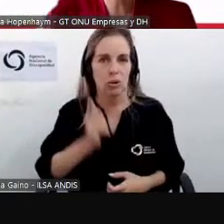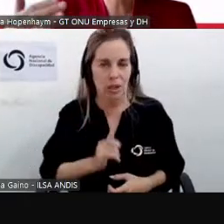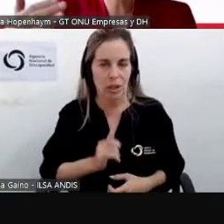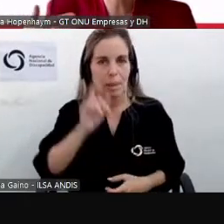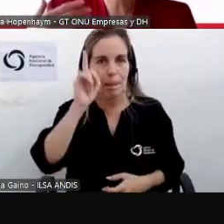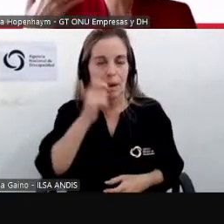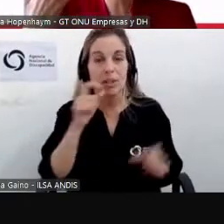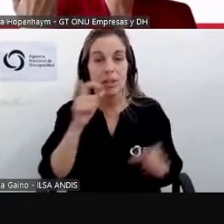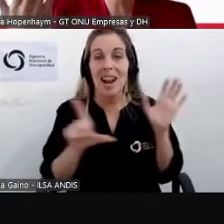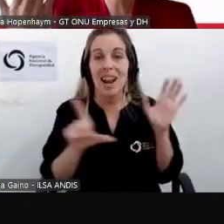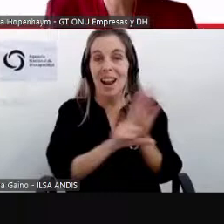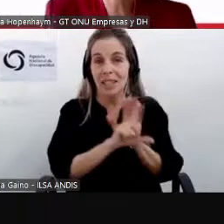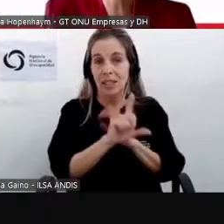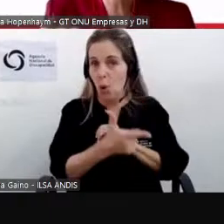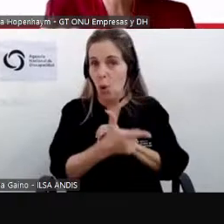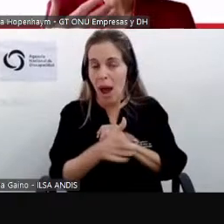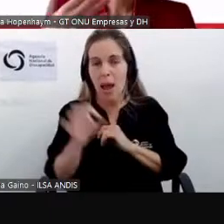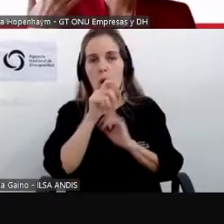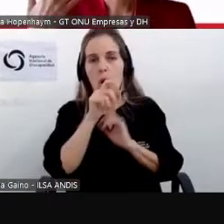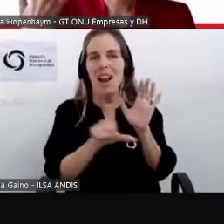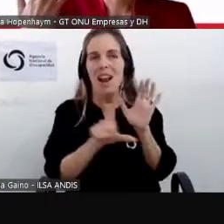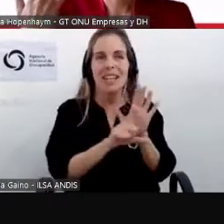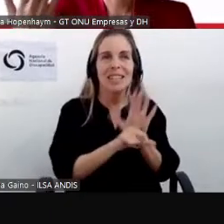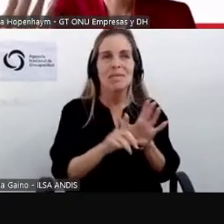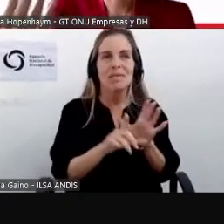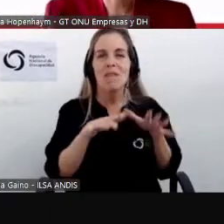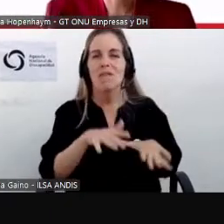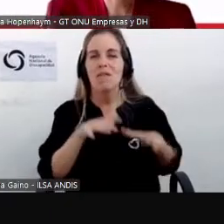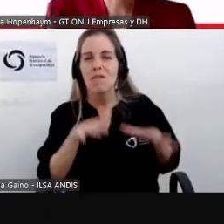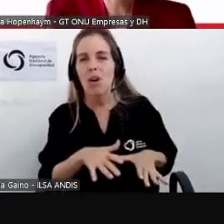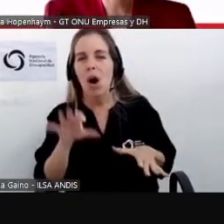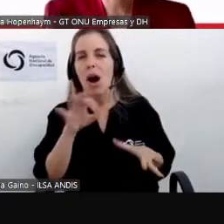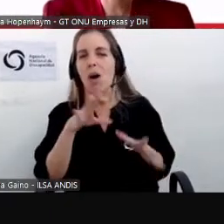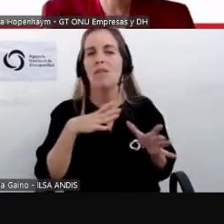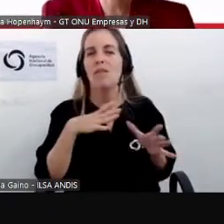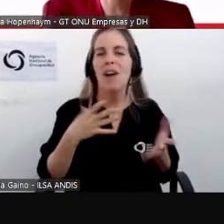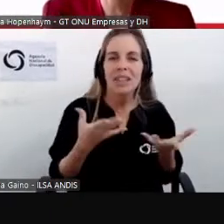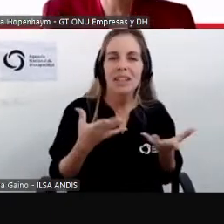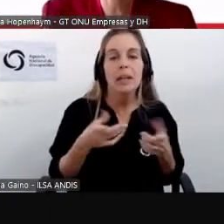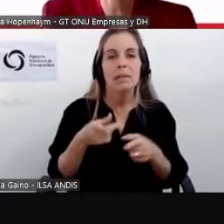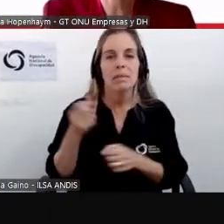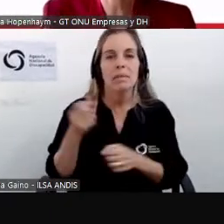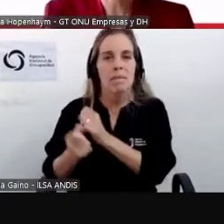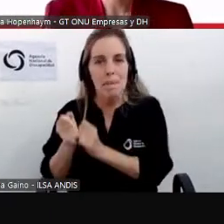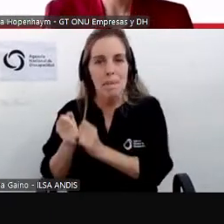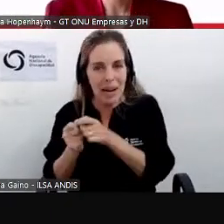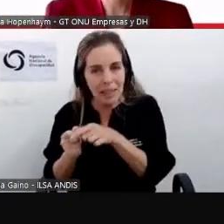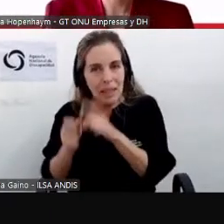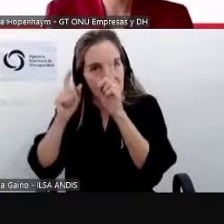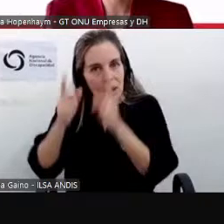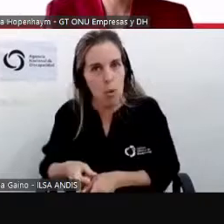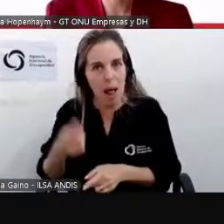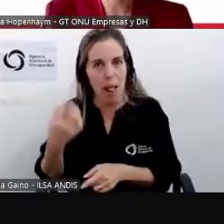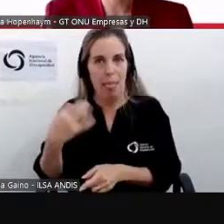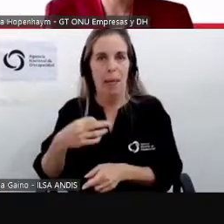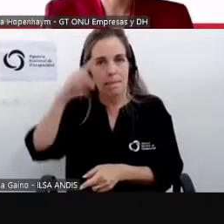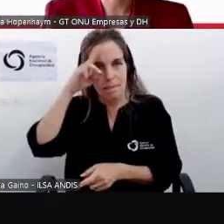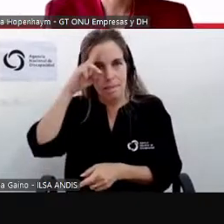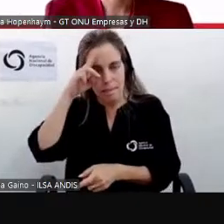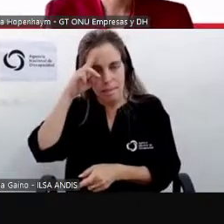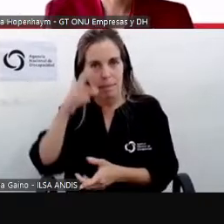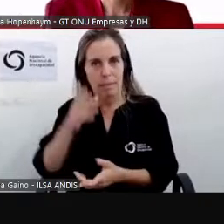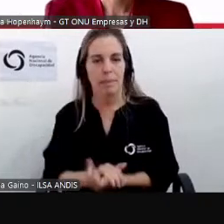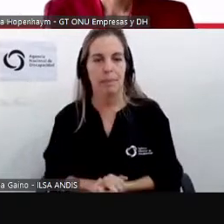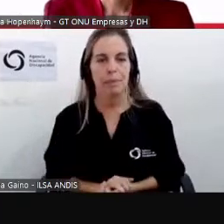UK, Canada, Australia, just to name a few. There are two key approaches, and let me wrap up with this, which is the value chain approach that is not thinking solely